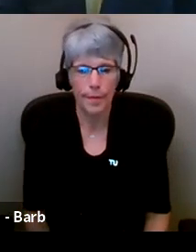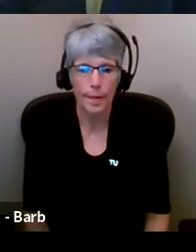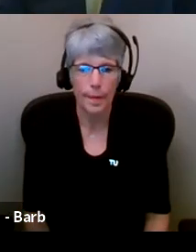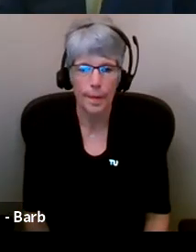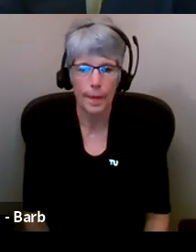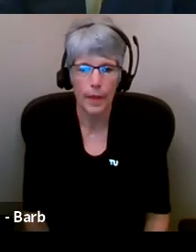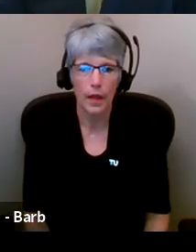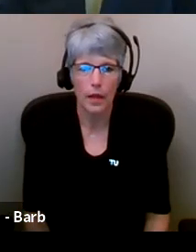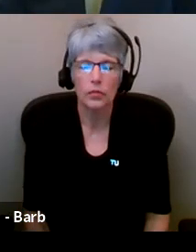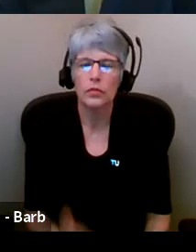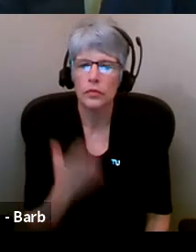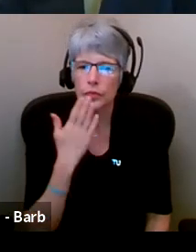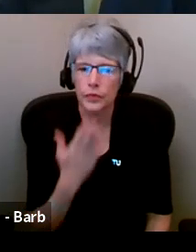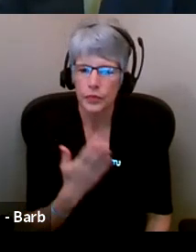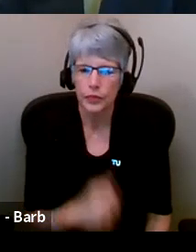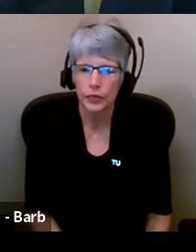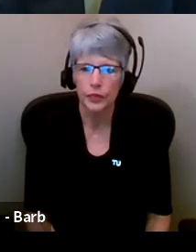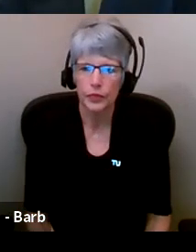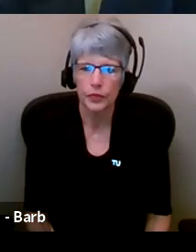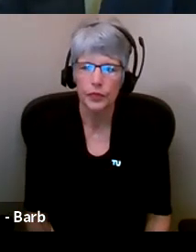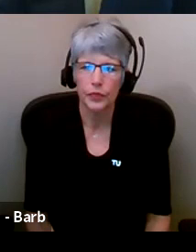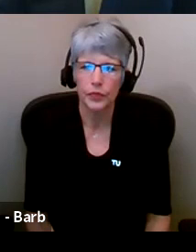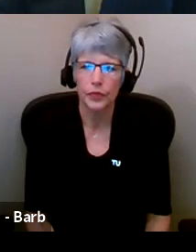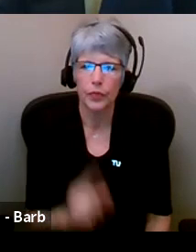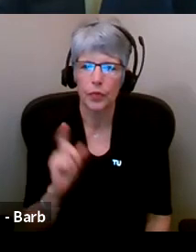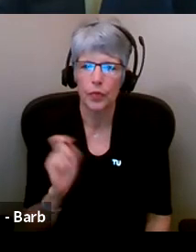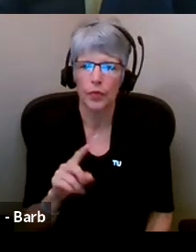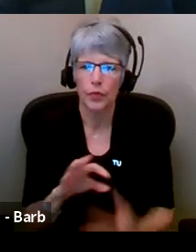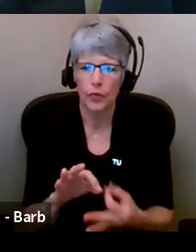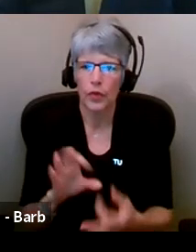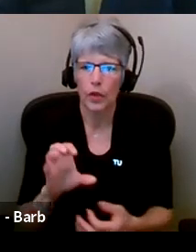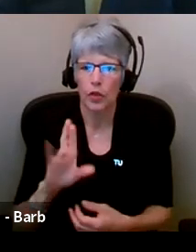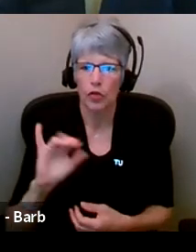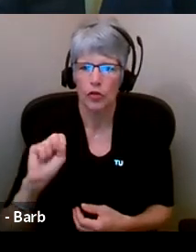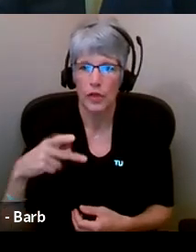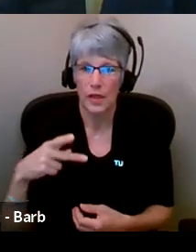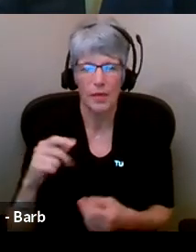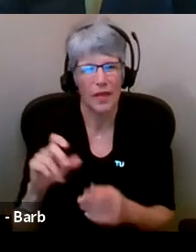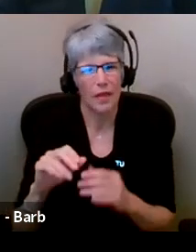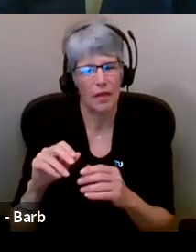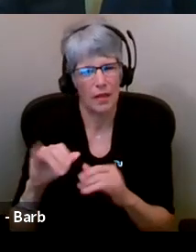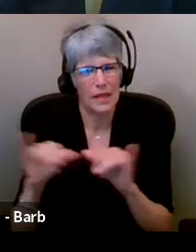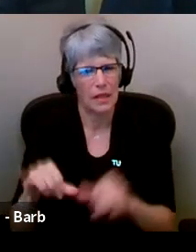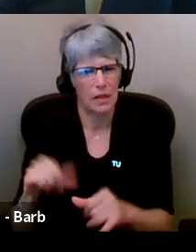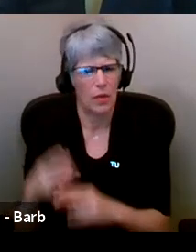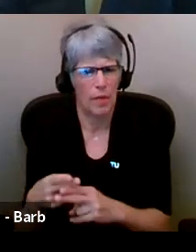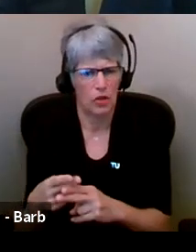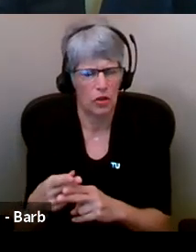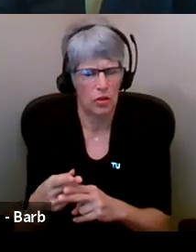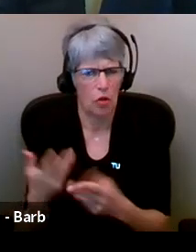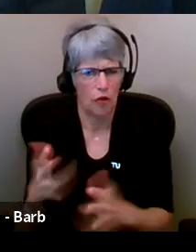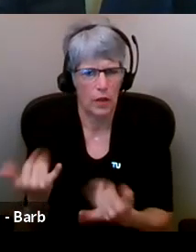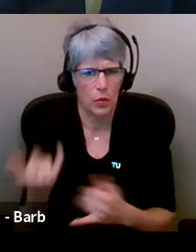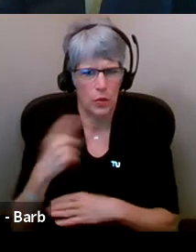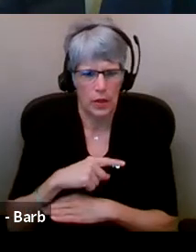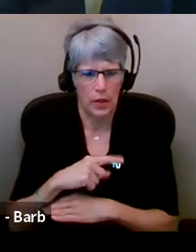Thank you. Have a question in regards to CRISP, the system that we've made some reference to here so far today.